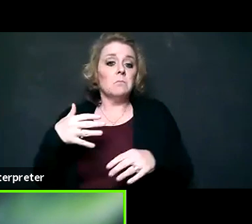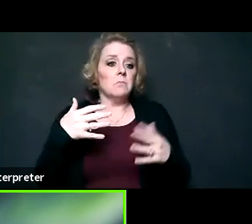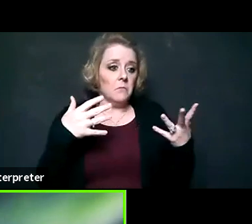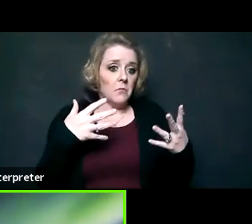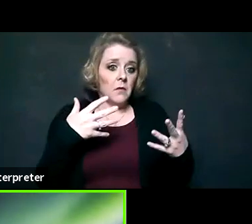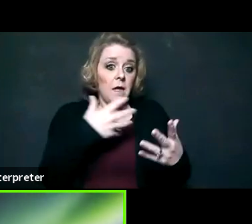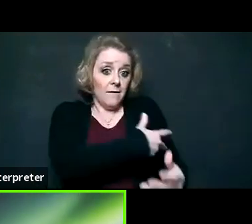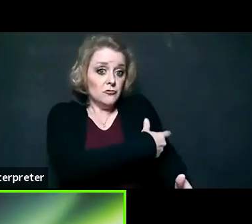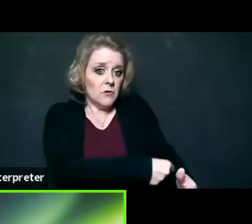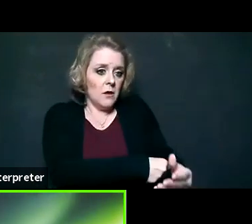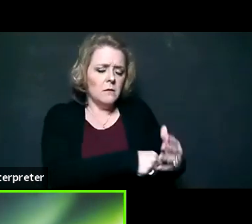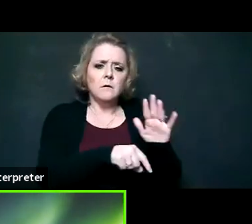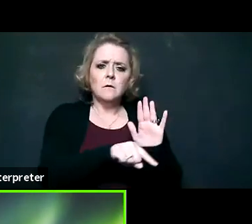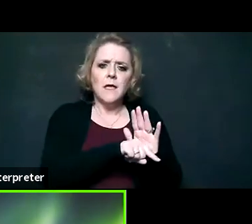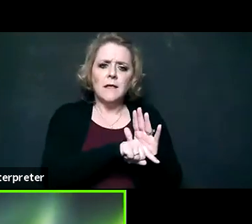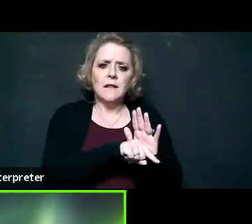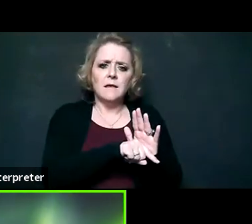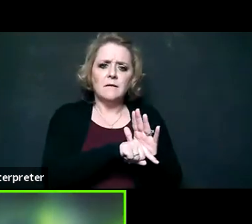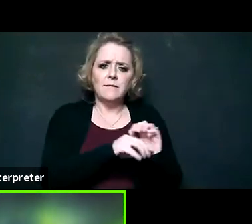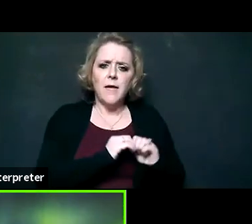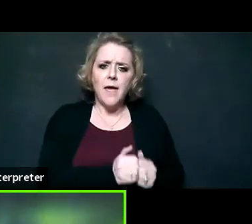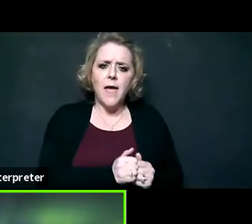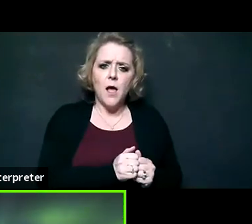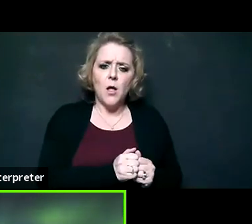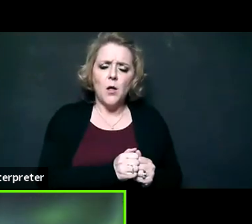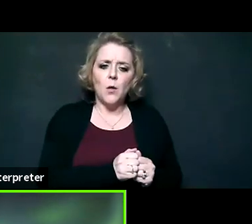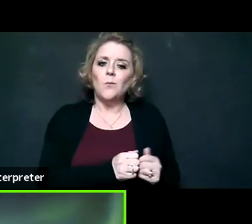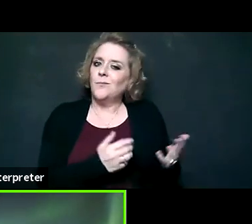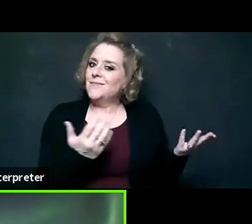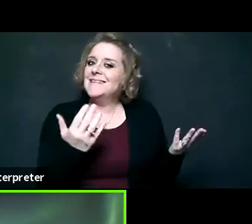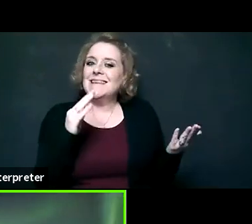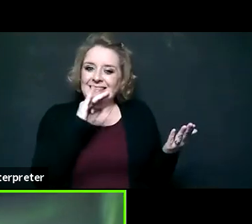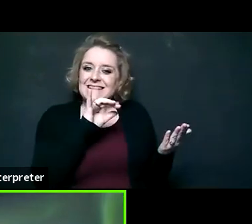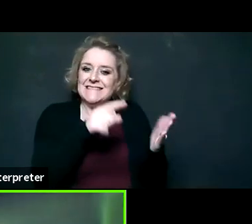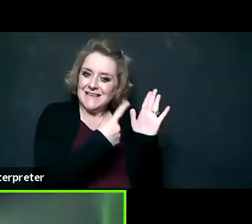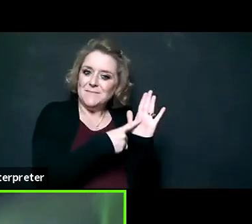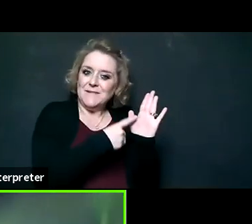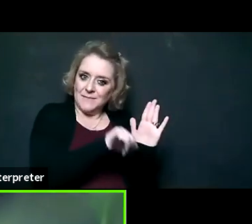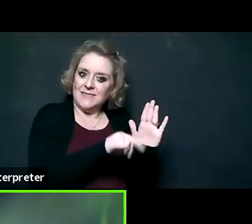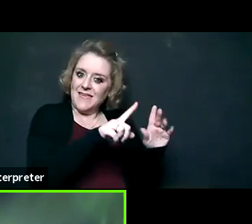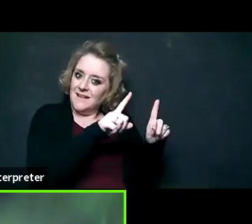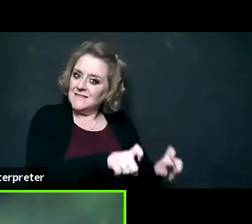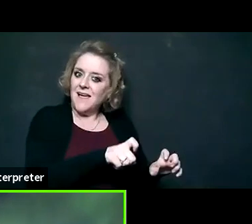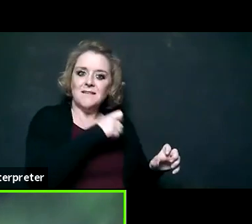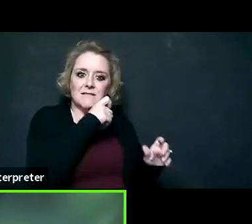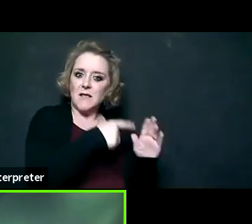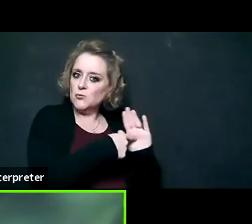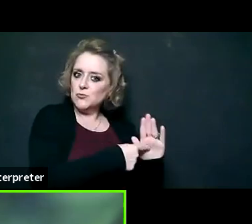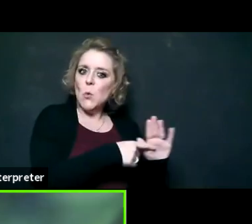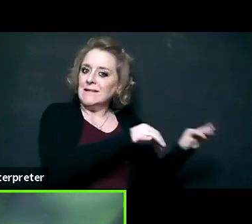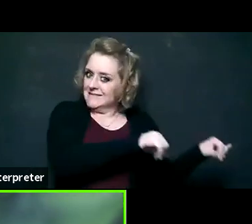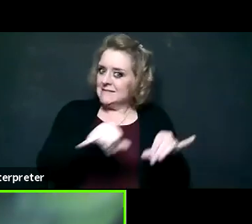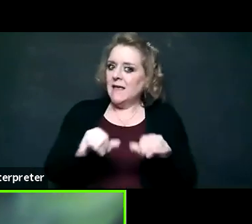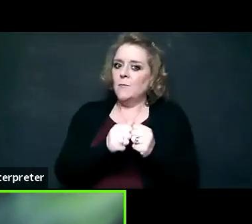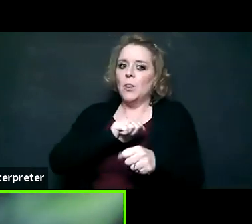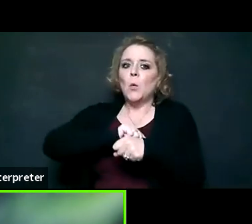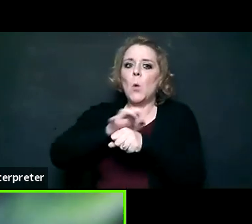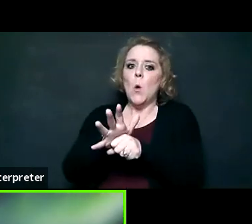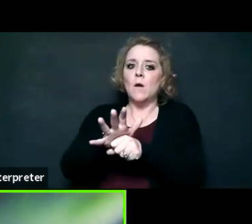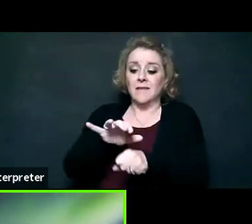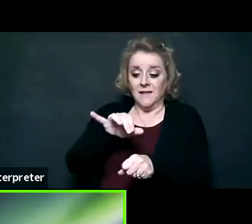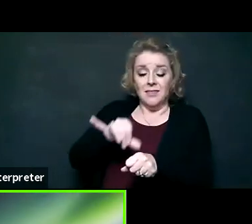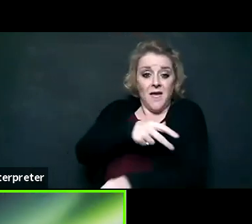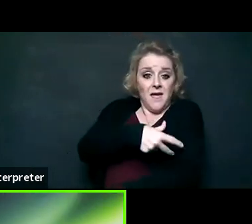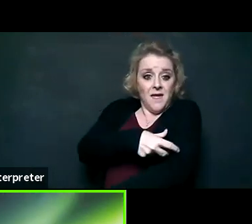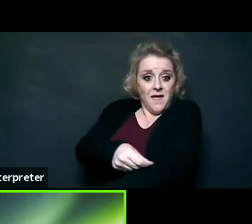Well, they have some sort of immunity, but that antibody test is not going to be positive. The same thing is true of the COVID test. And this test is so